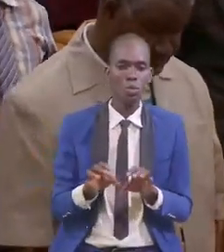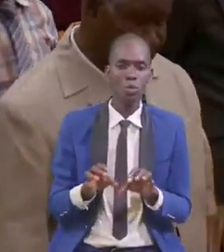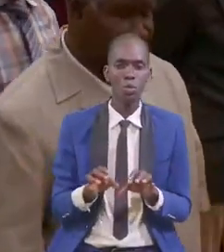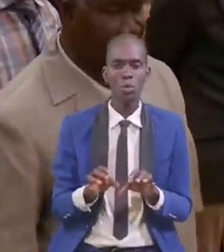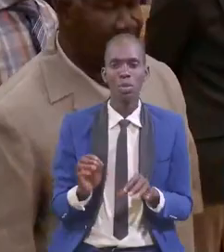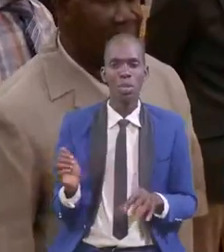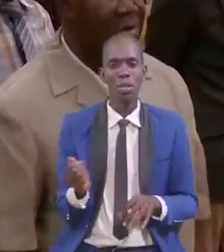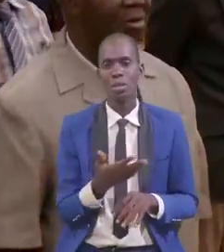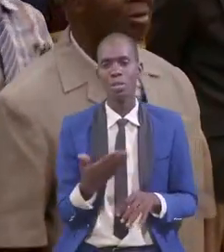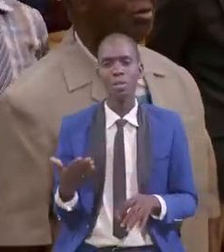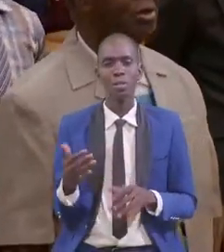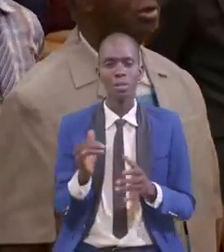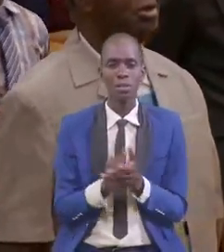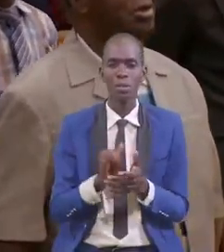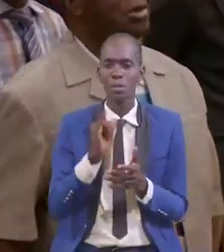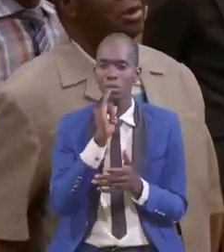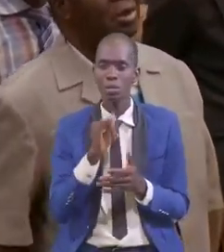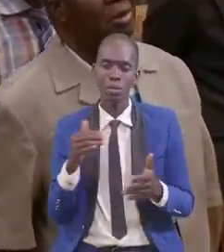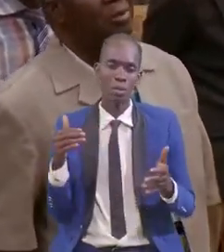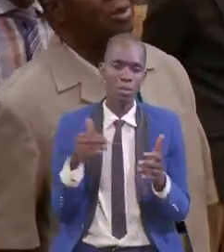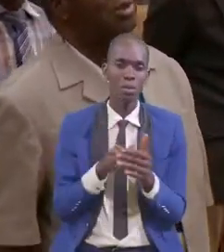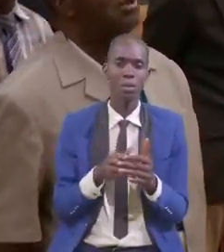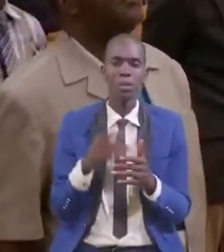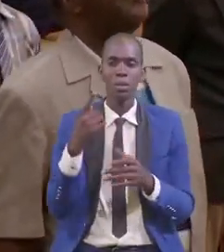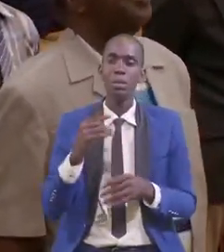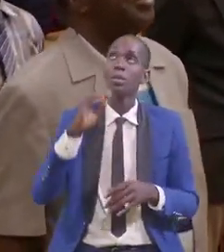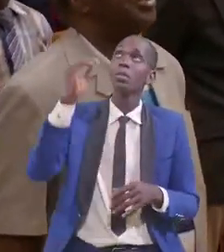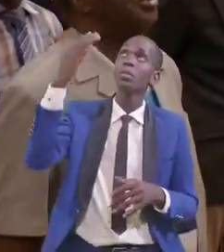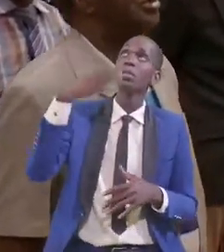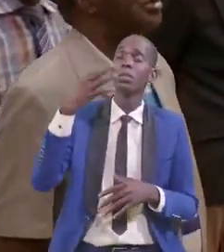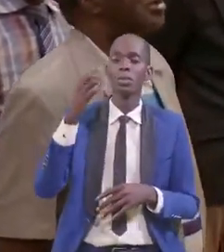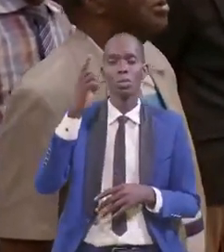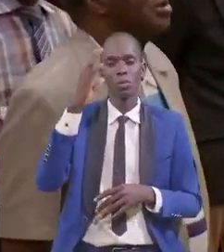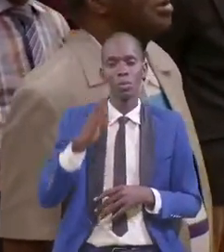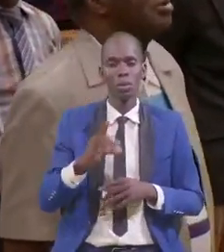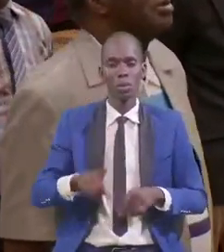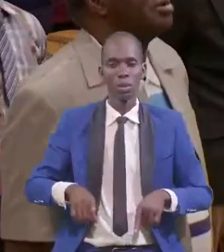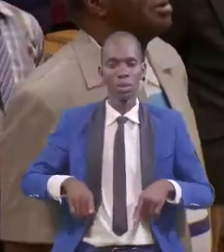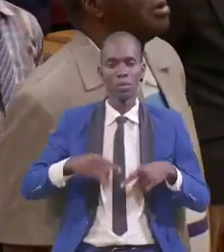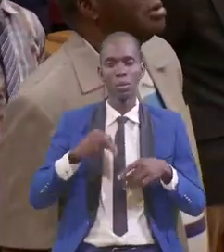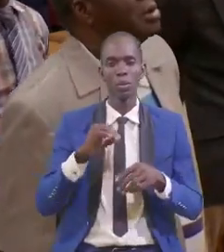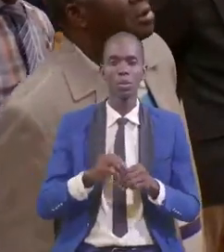contrary to the grace of God abiding in us.